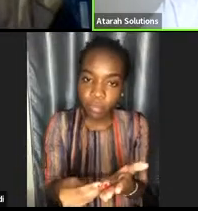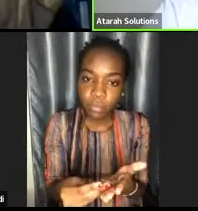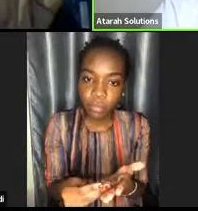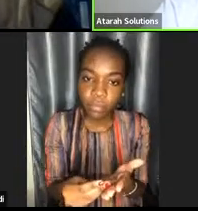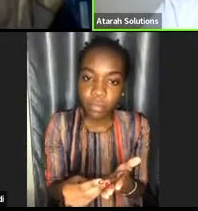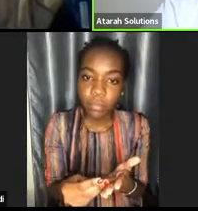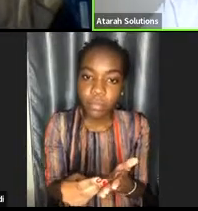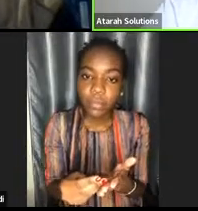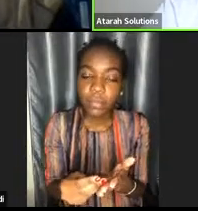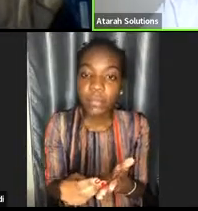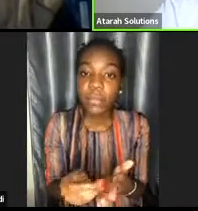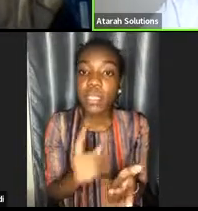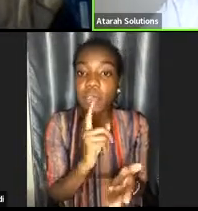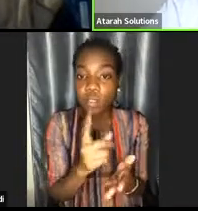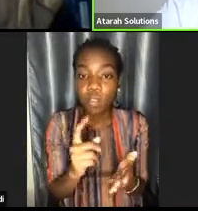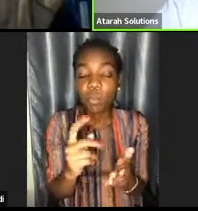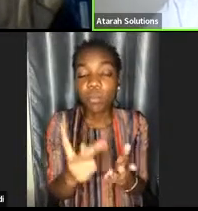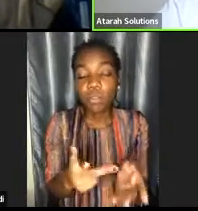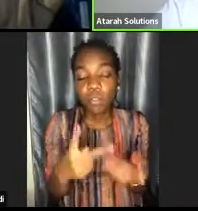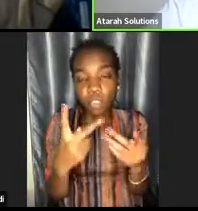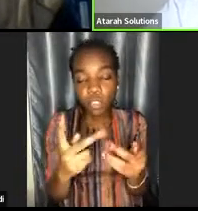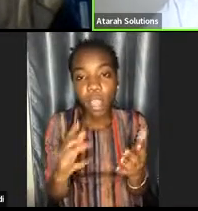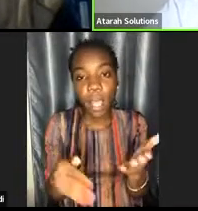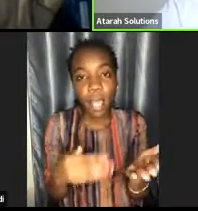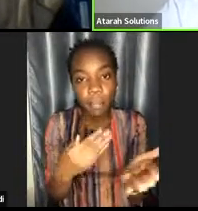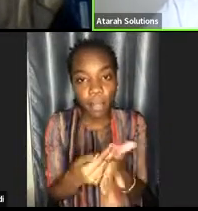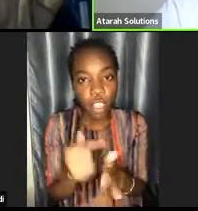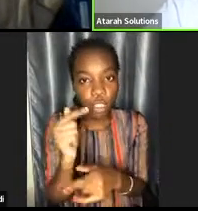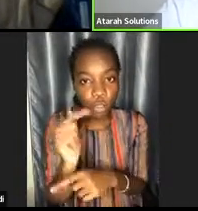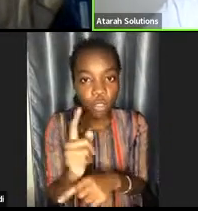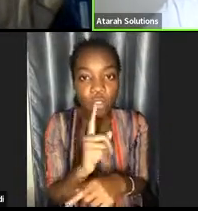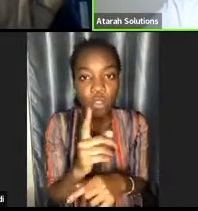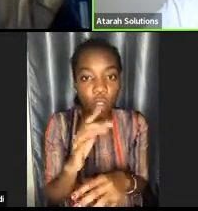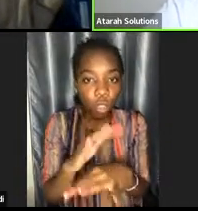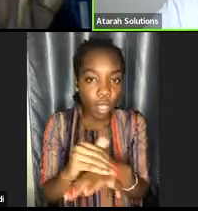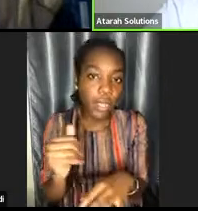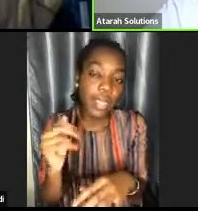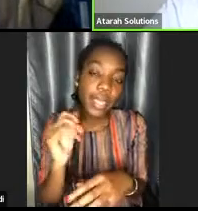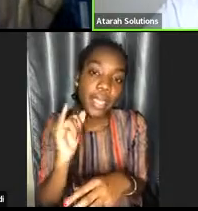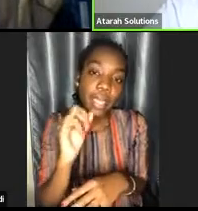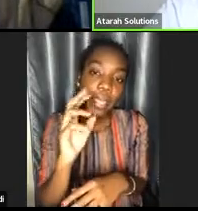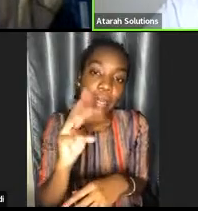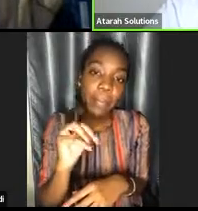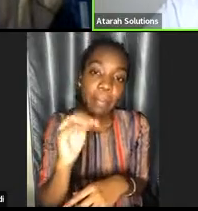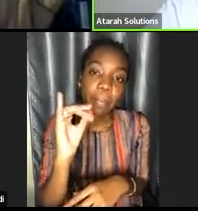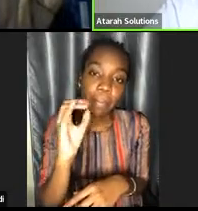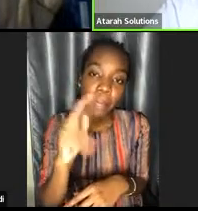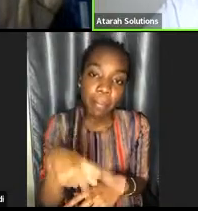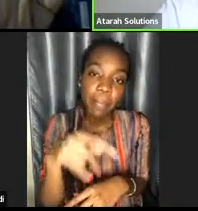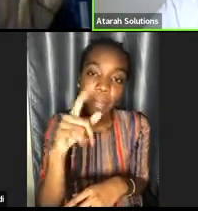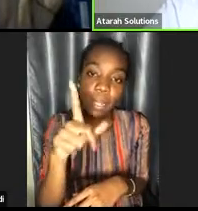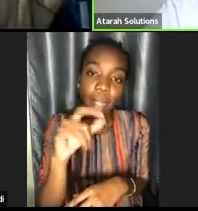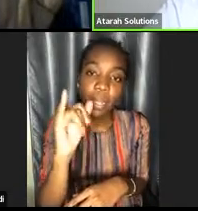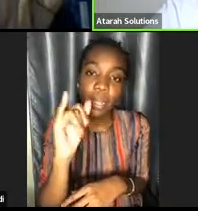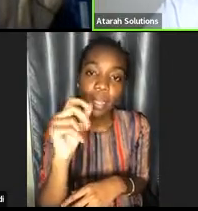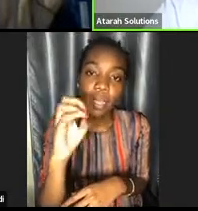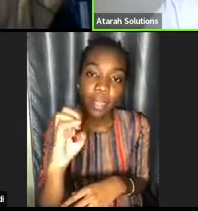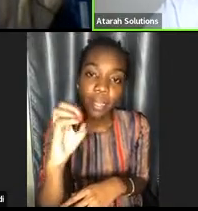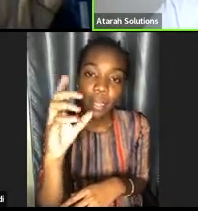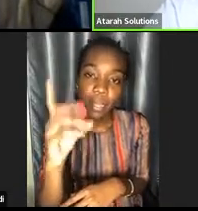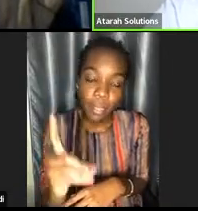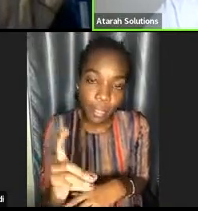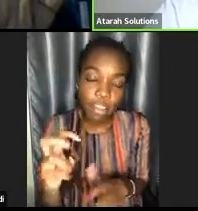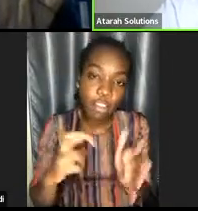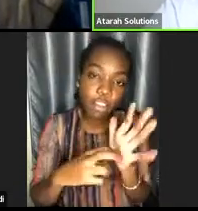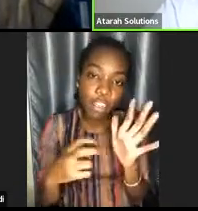actually apply to you. So it's called an implied contract, where you have been going as an employee and you have an employer,